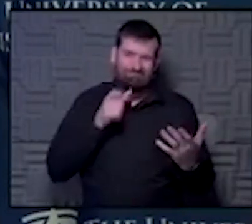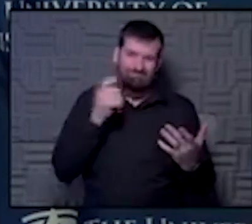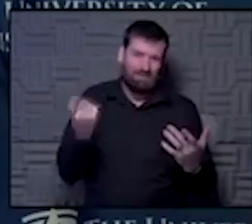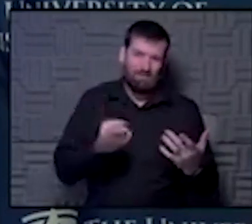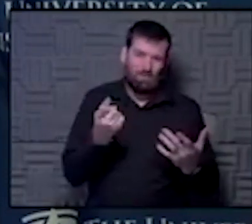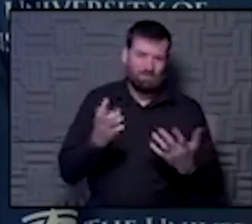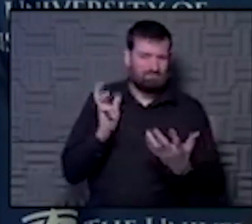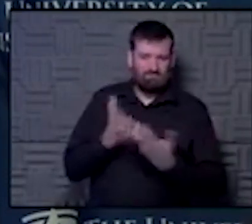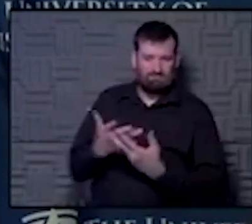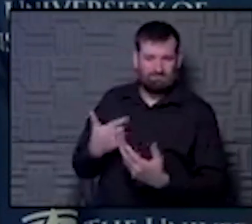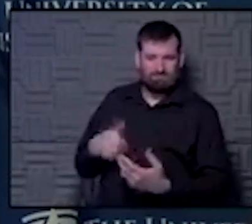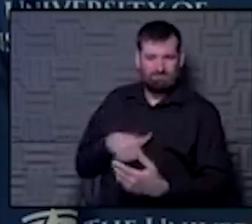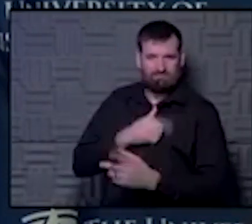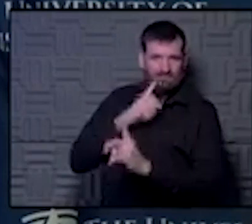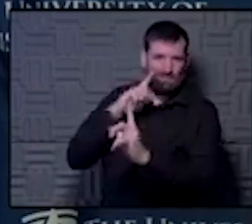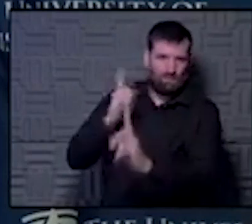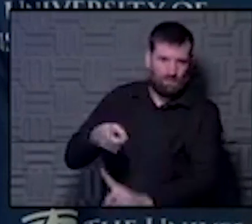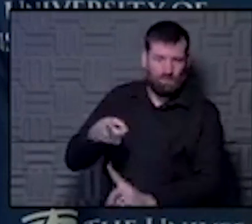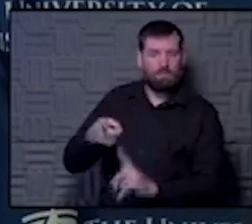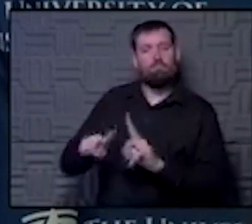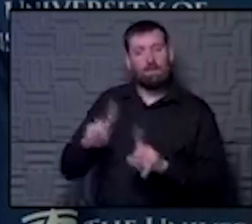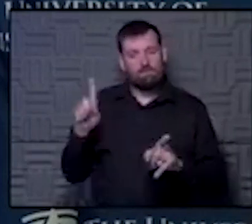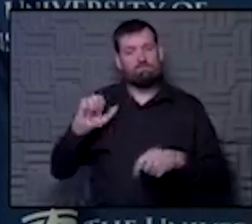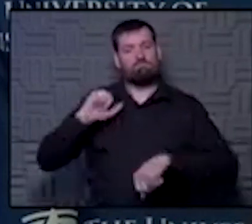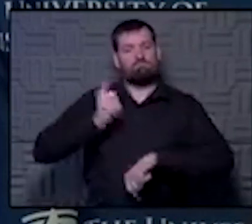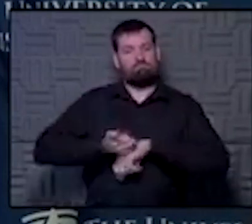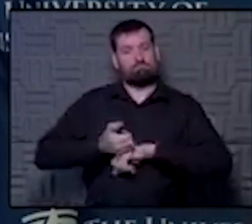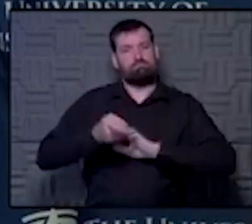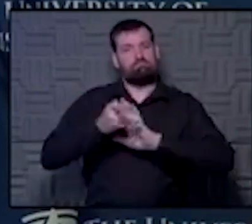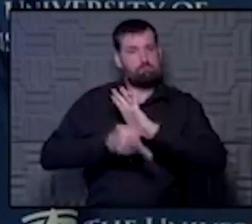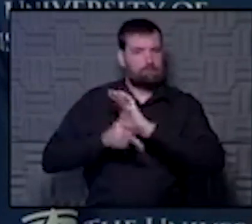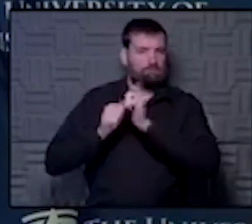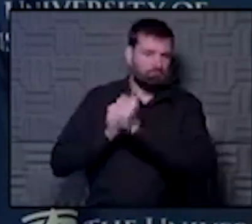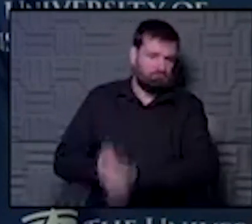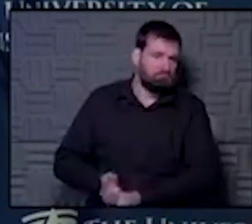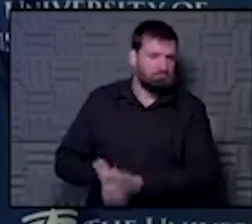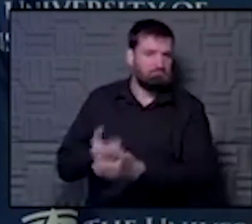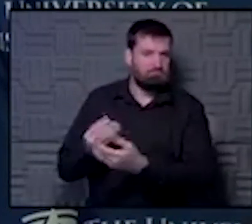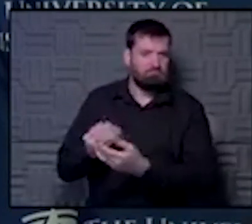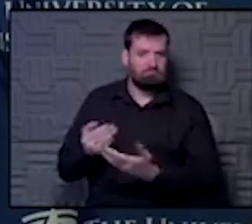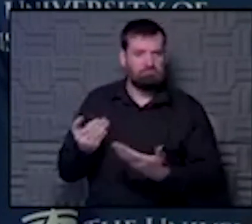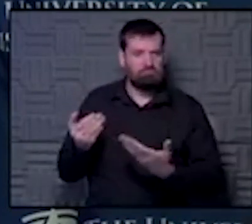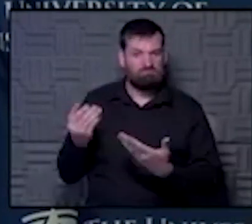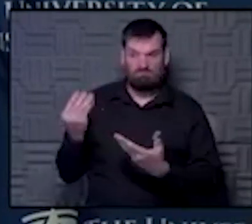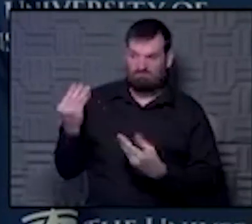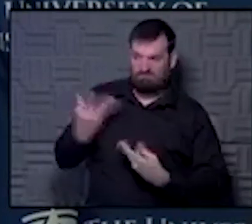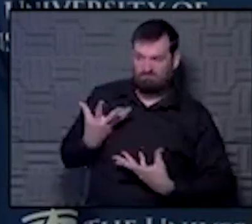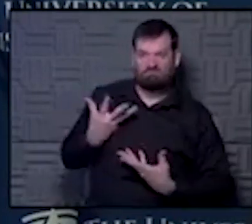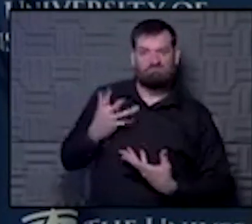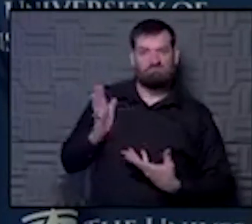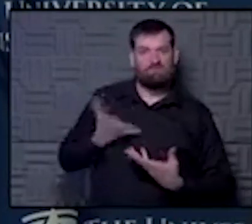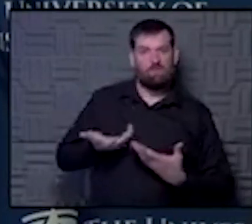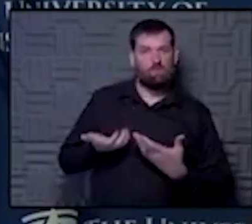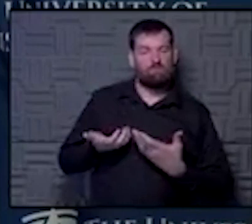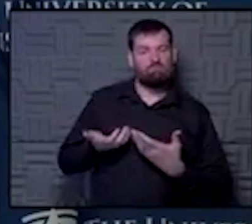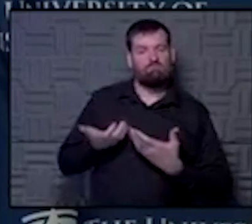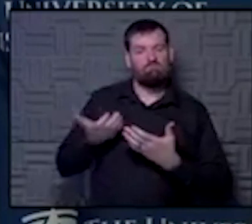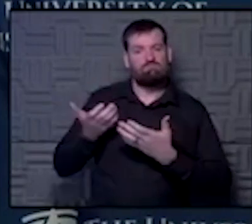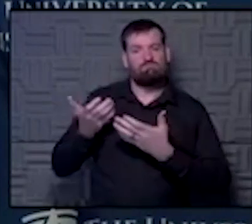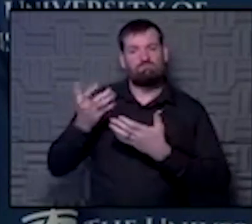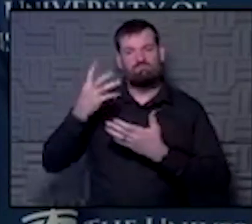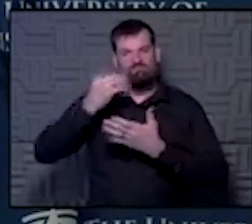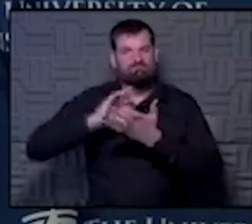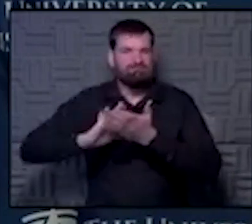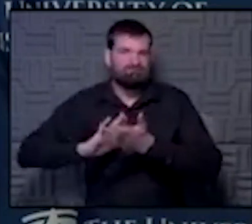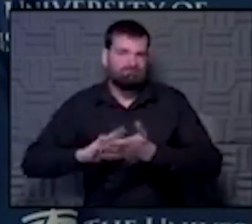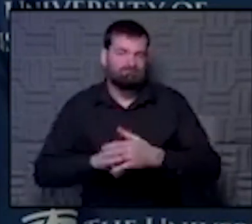we're implementing in the protocols as we told by our intensivist. So